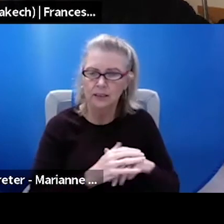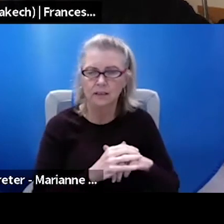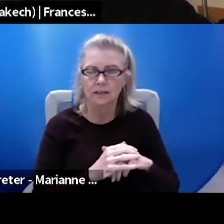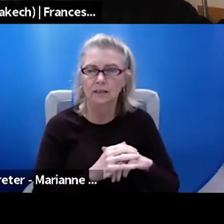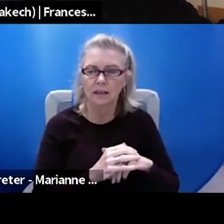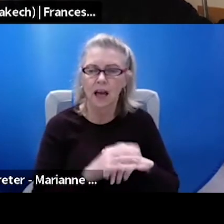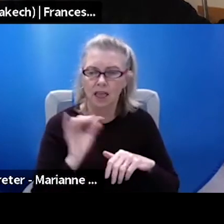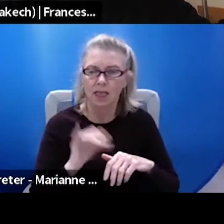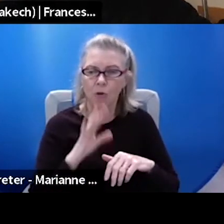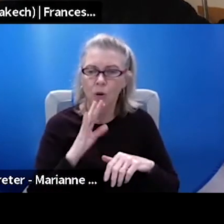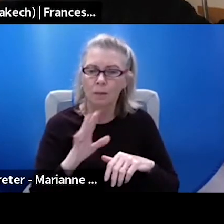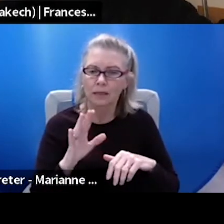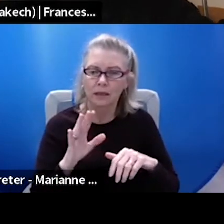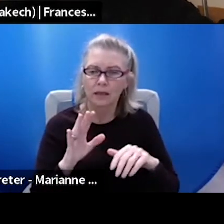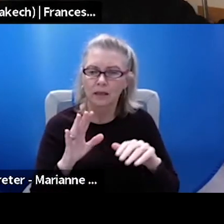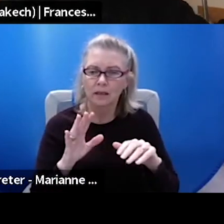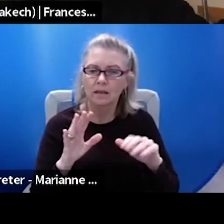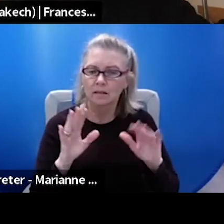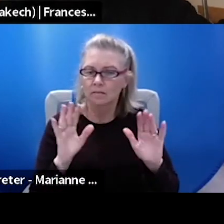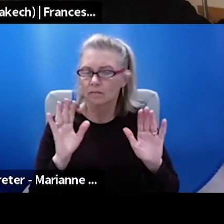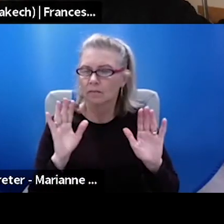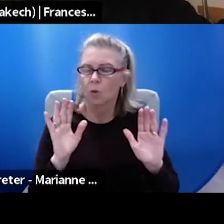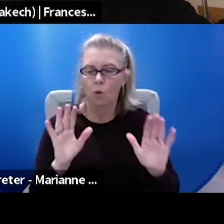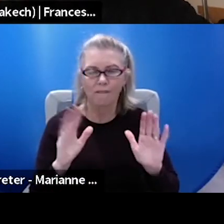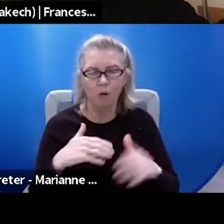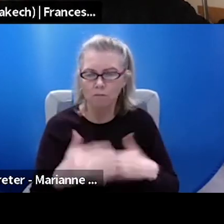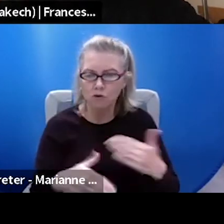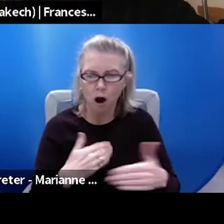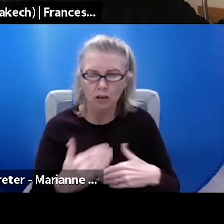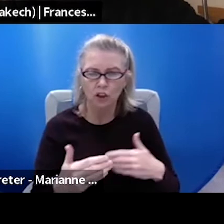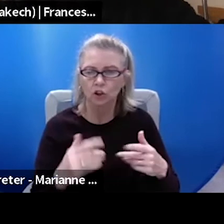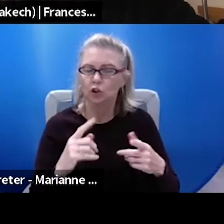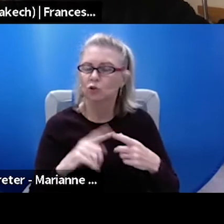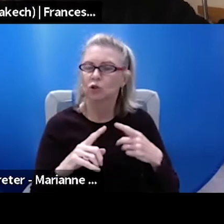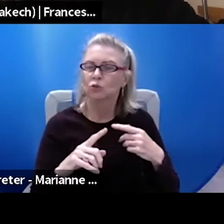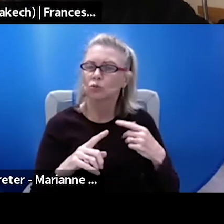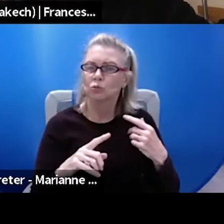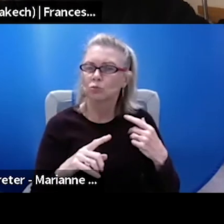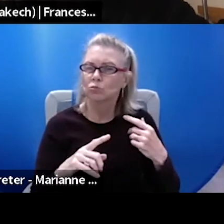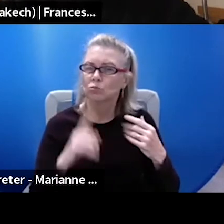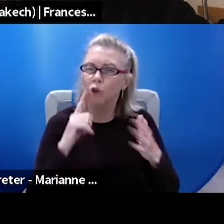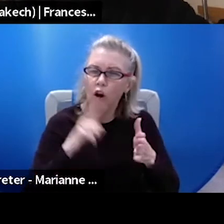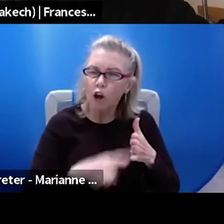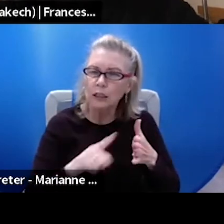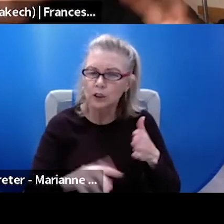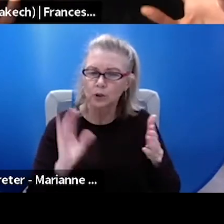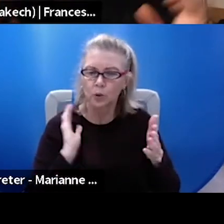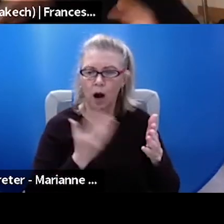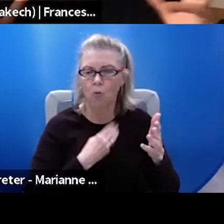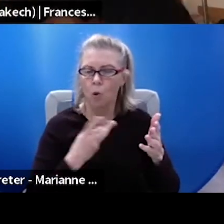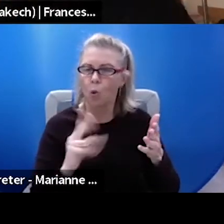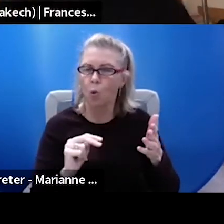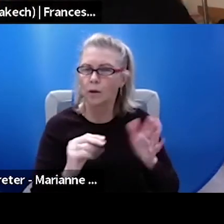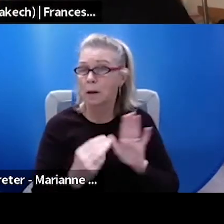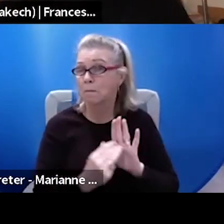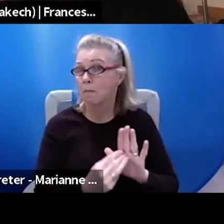That's going to be part of the process we're going to go through, trying to really take the time to look into our own model,